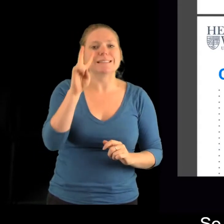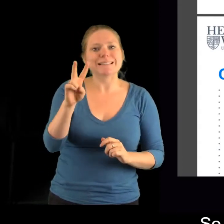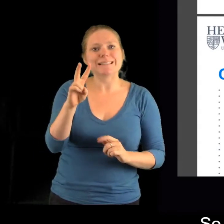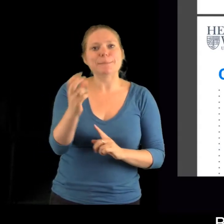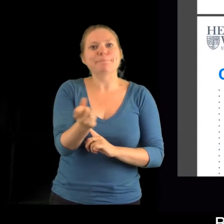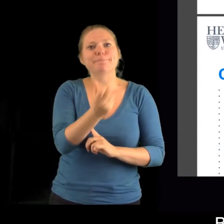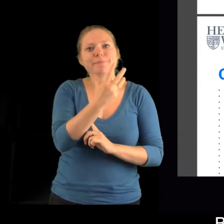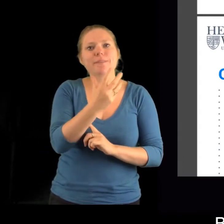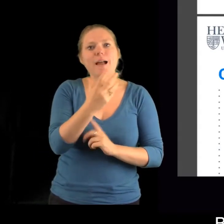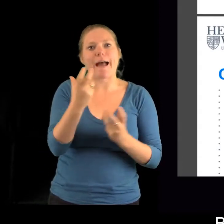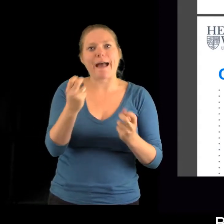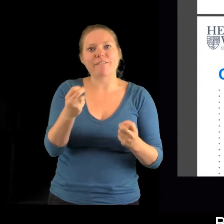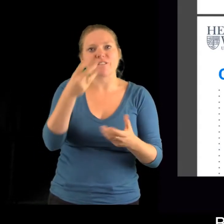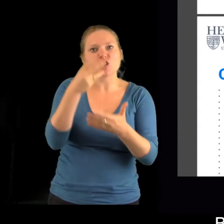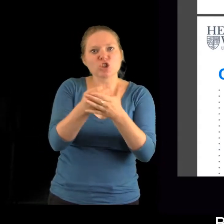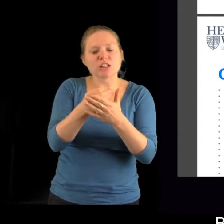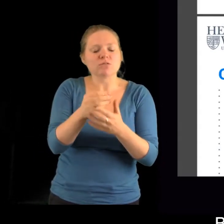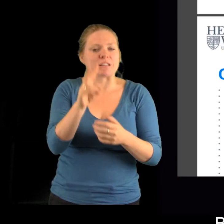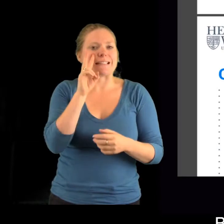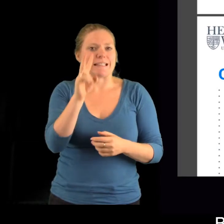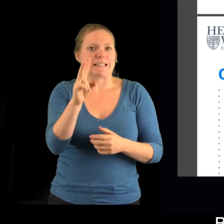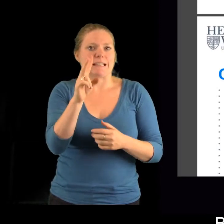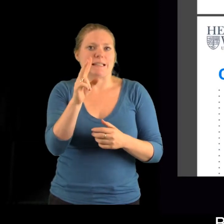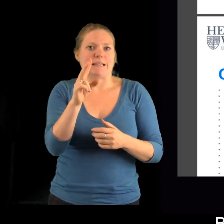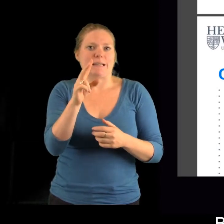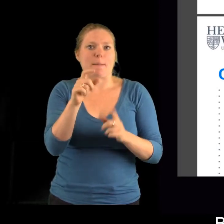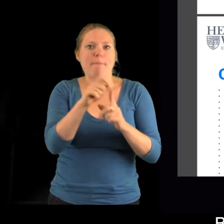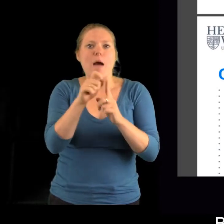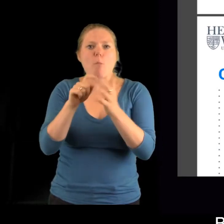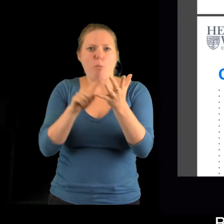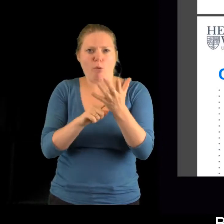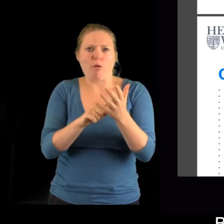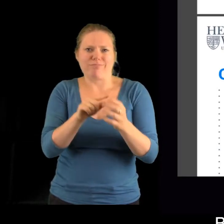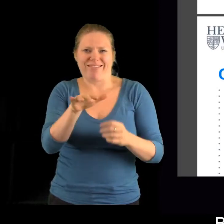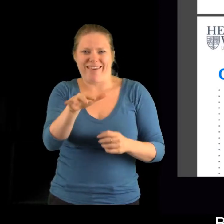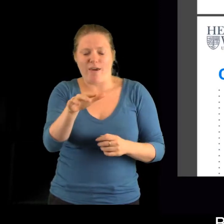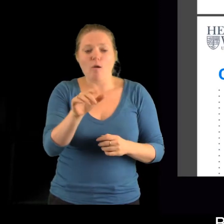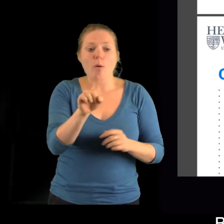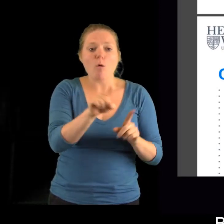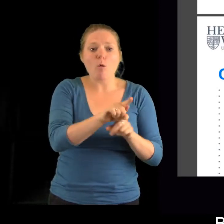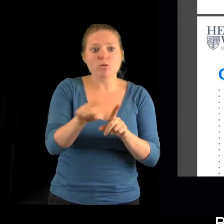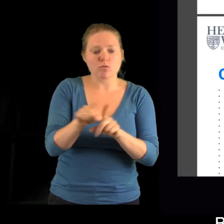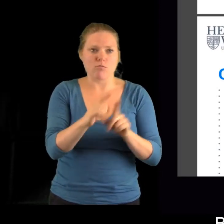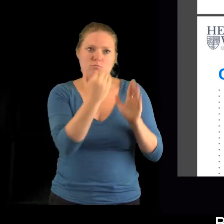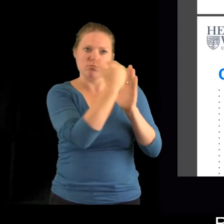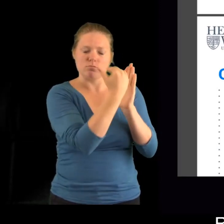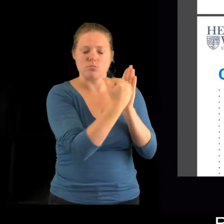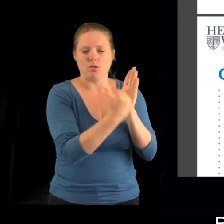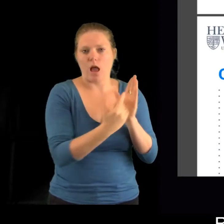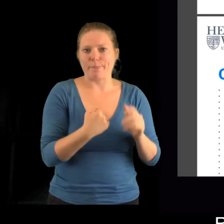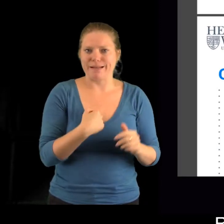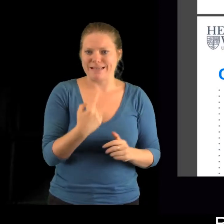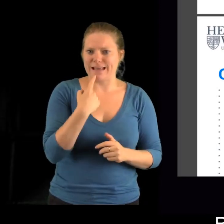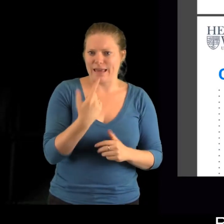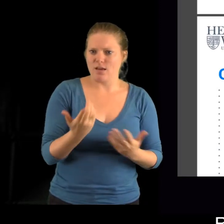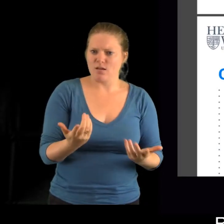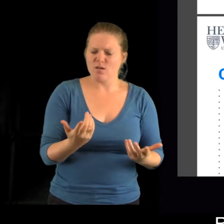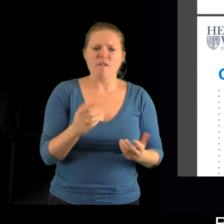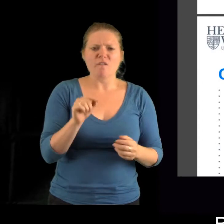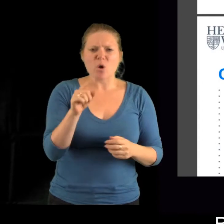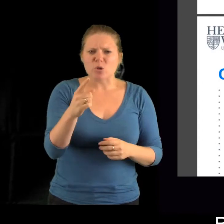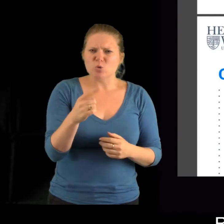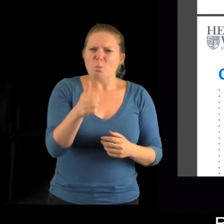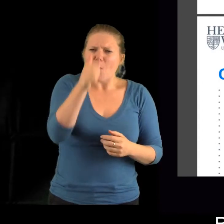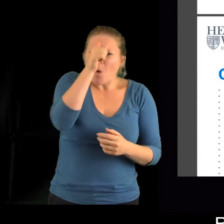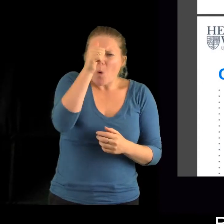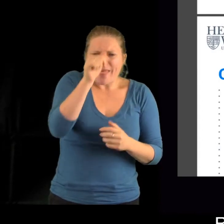well. But concepts you should know from today before you come into class. Reflective practice, what is it?